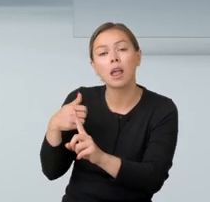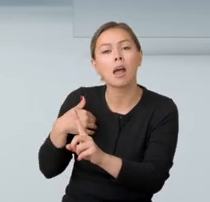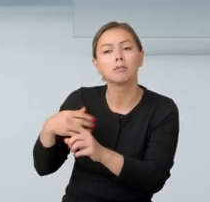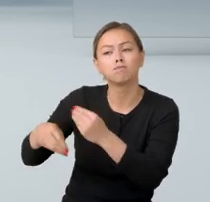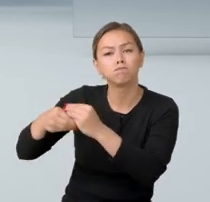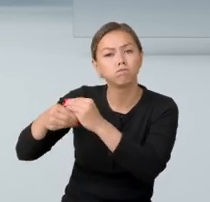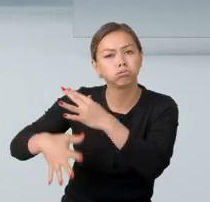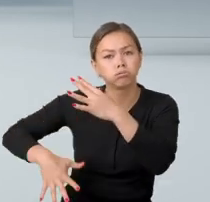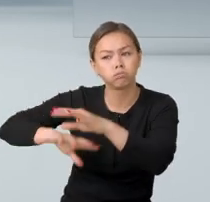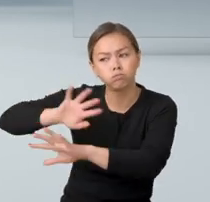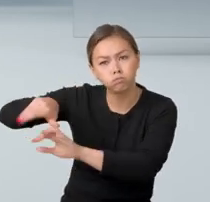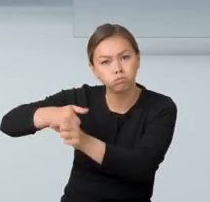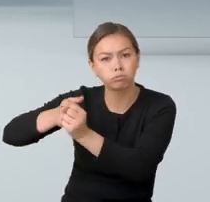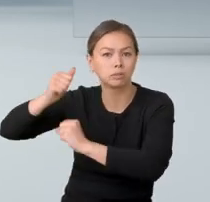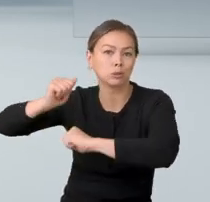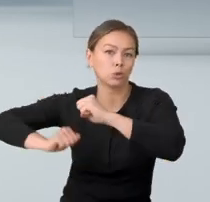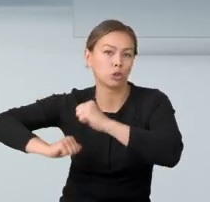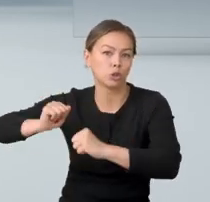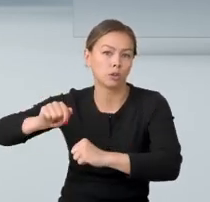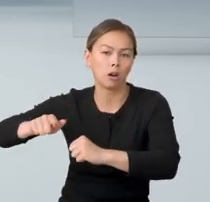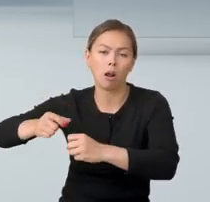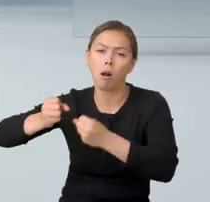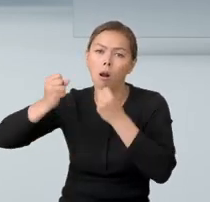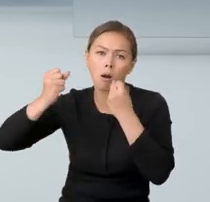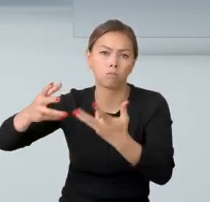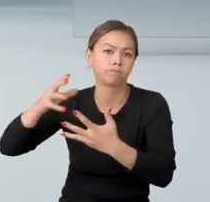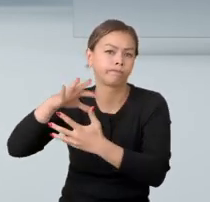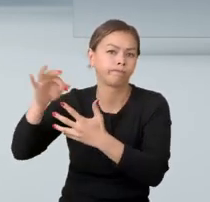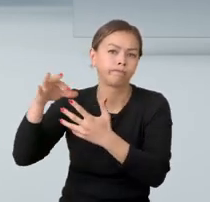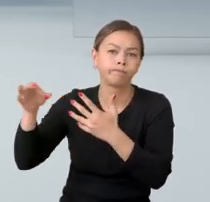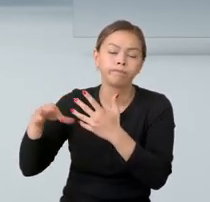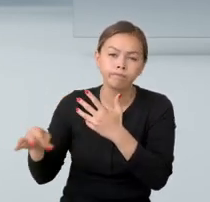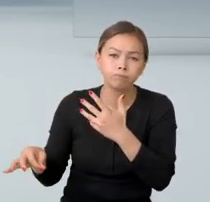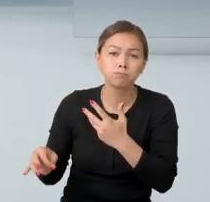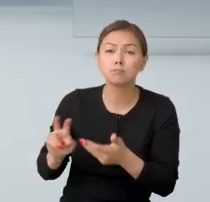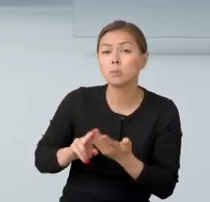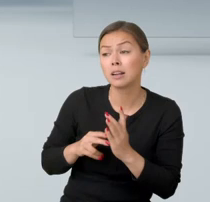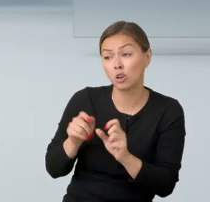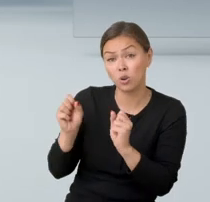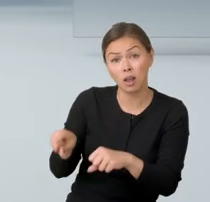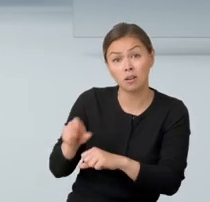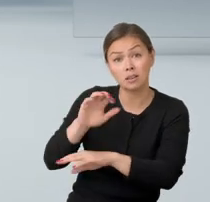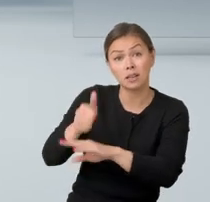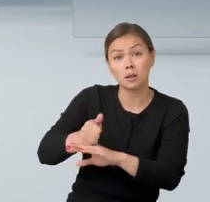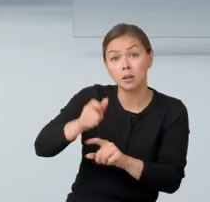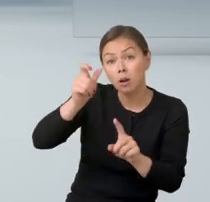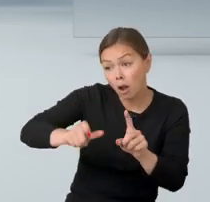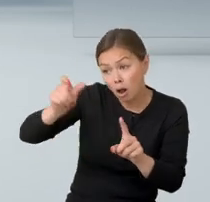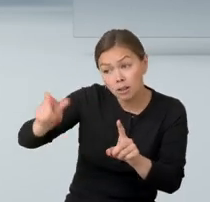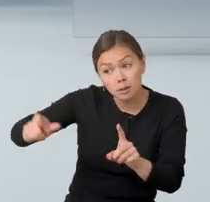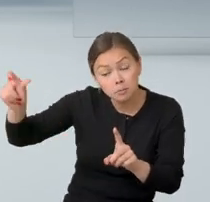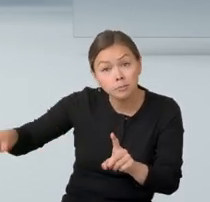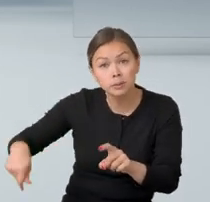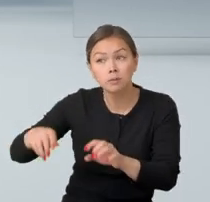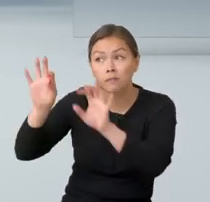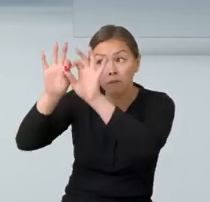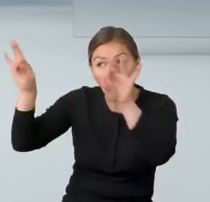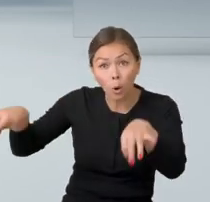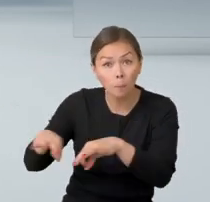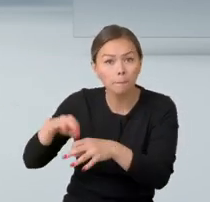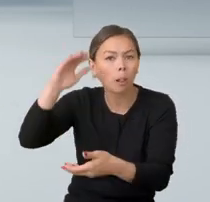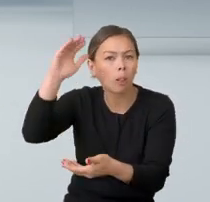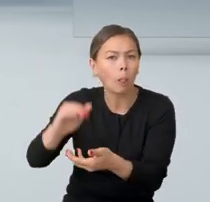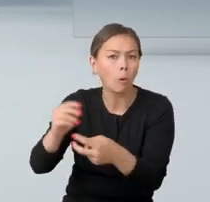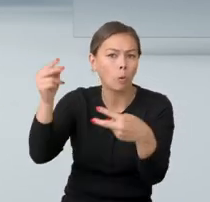dataverse come with a huge infrastructure on it so we can create columns and